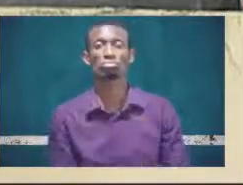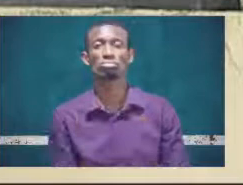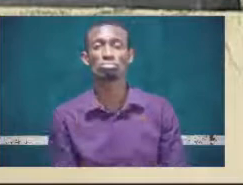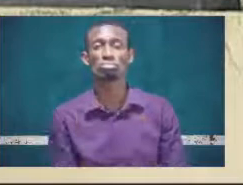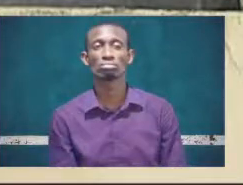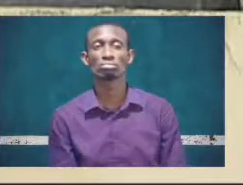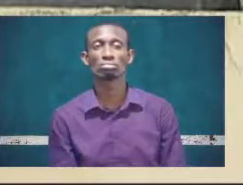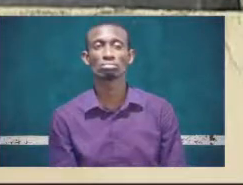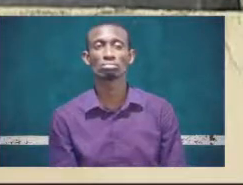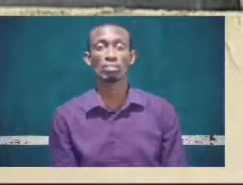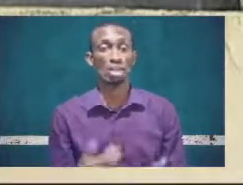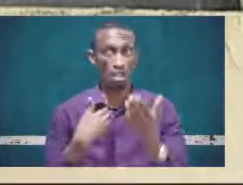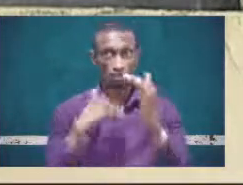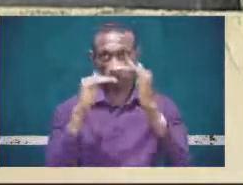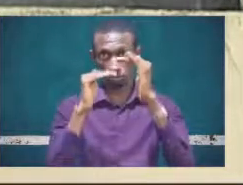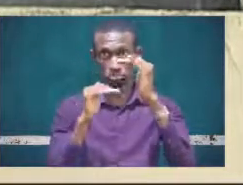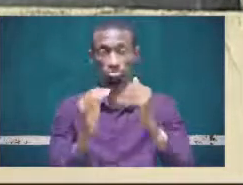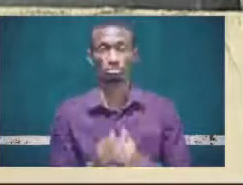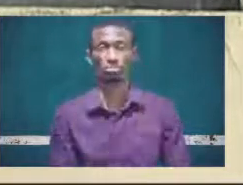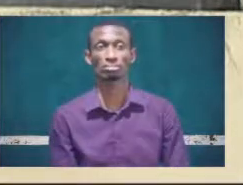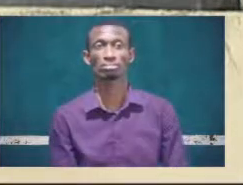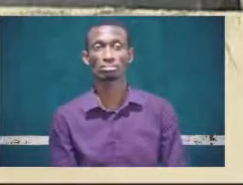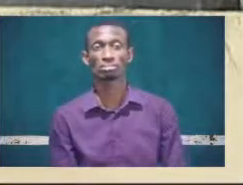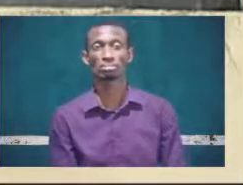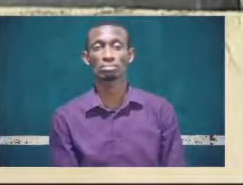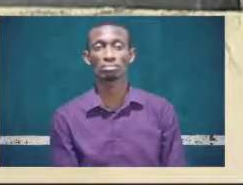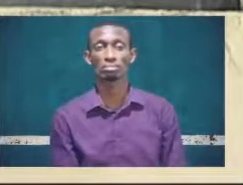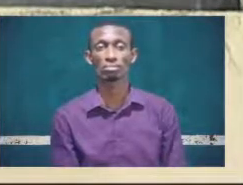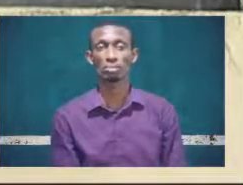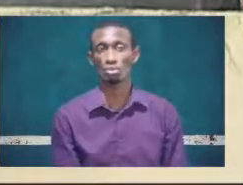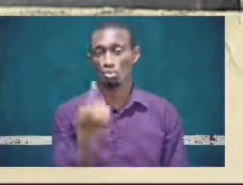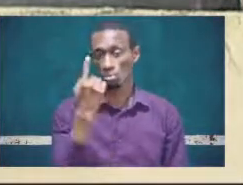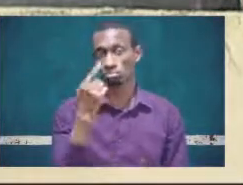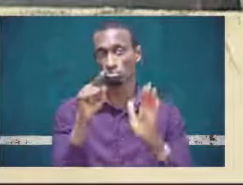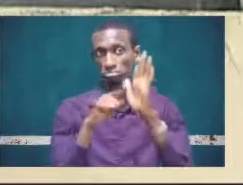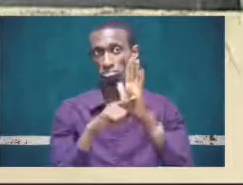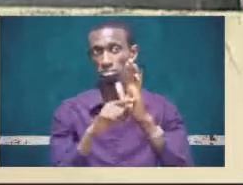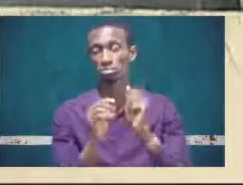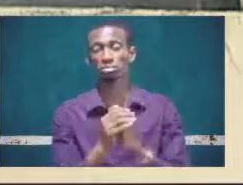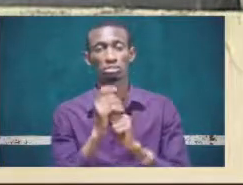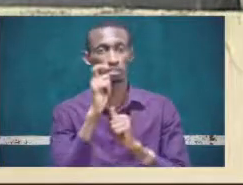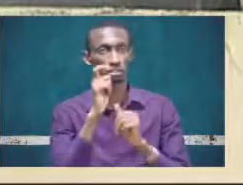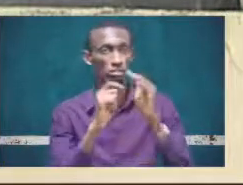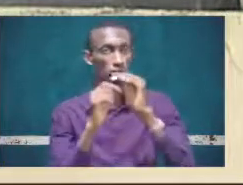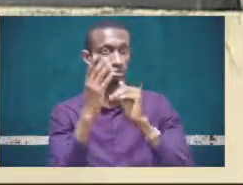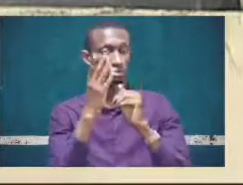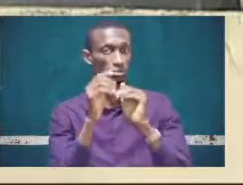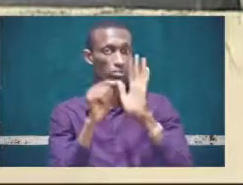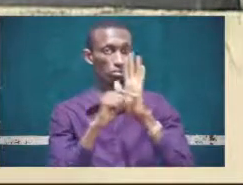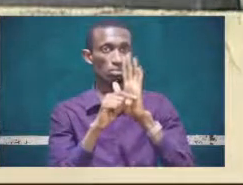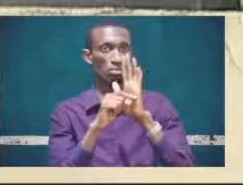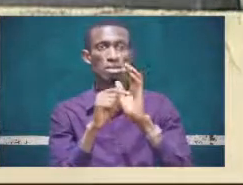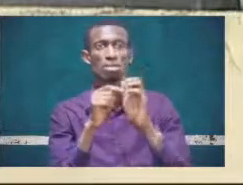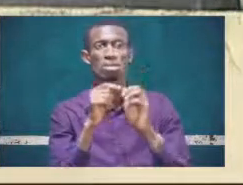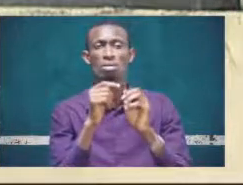We have our inequality. It is 1 minus x squared times 2 plus x divided